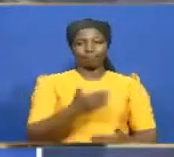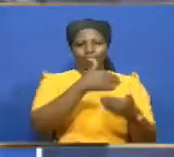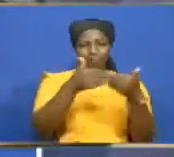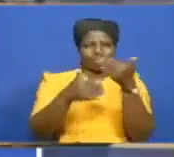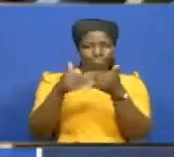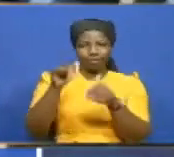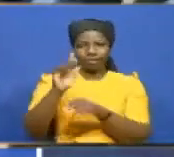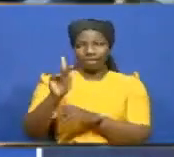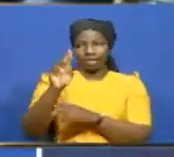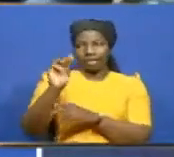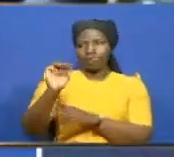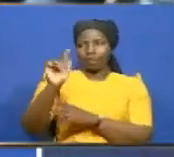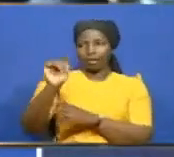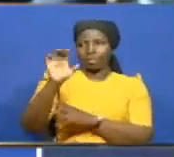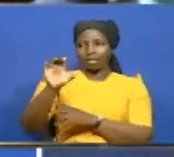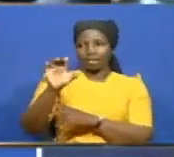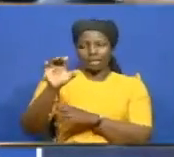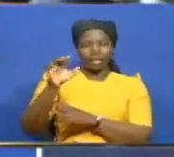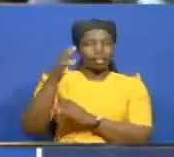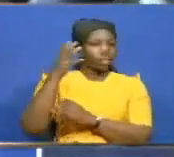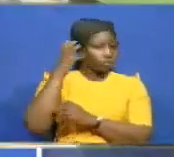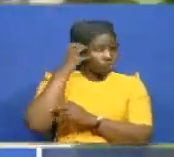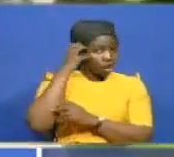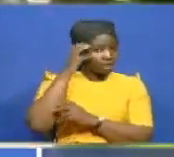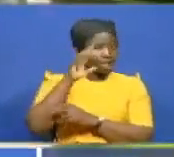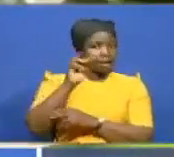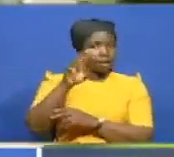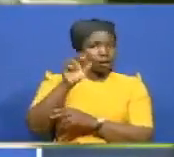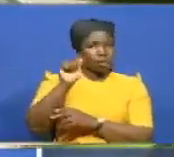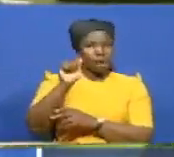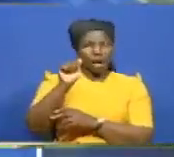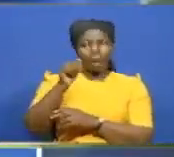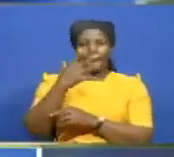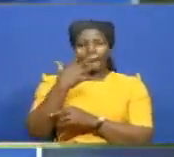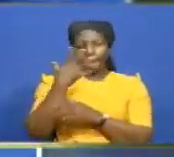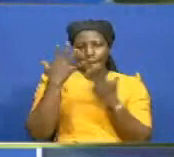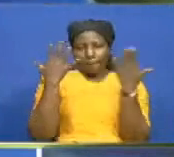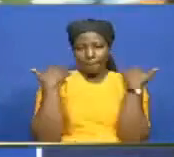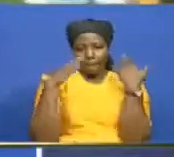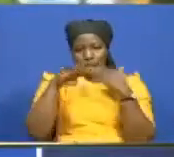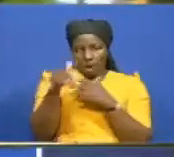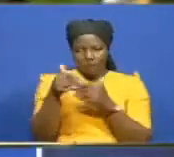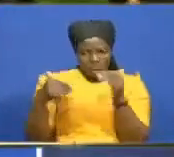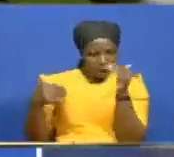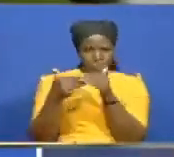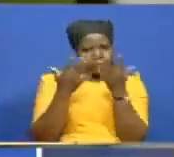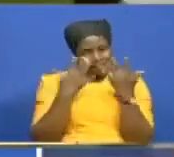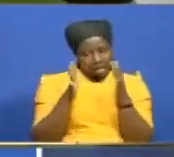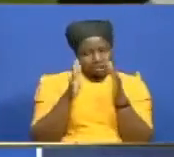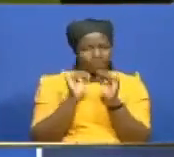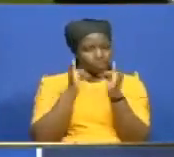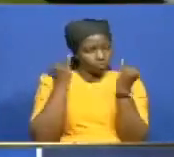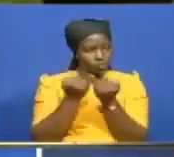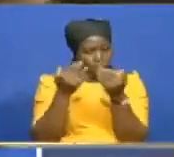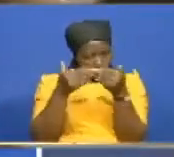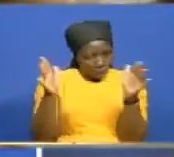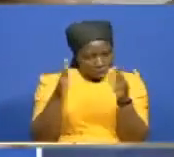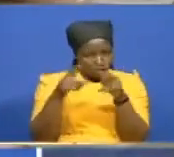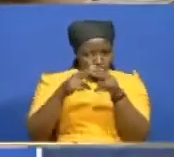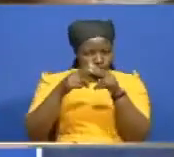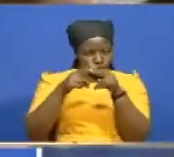Construction of the Kenya Medical Training College in MAUA, Meru County is almost complete, and the institution will be reopening its doors